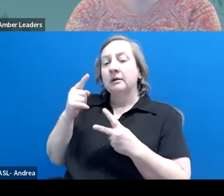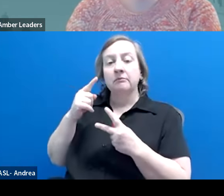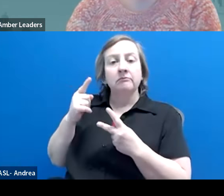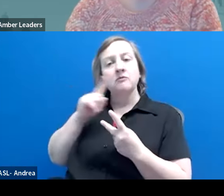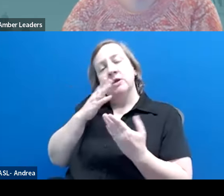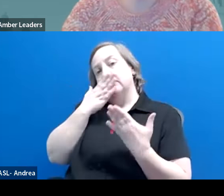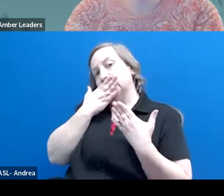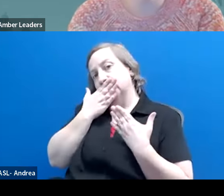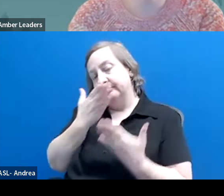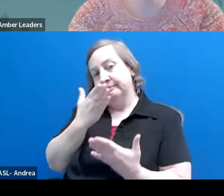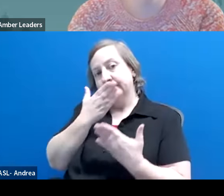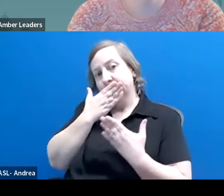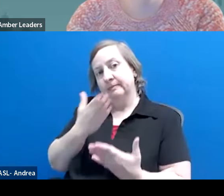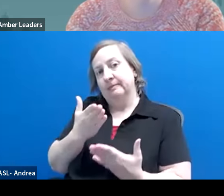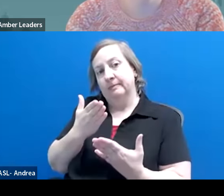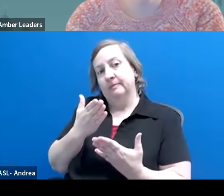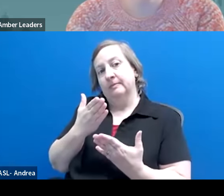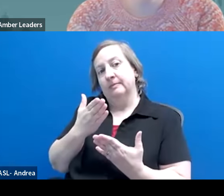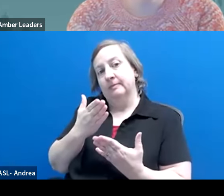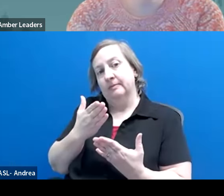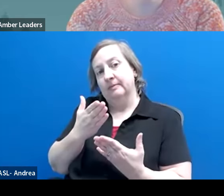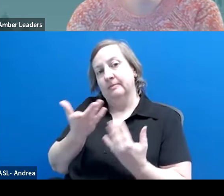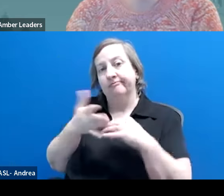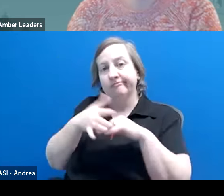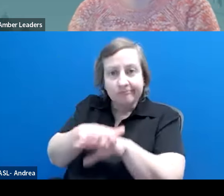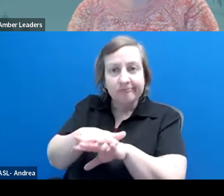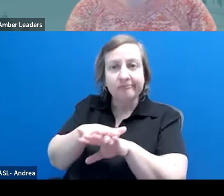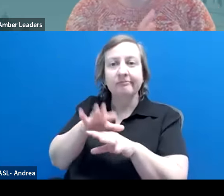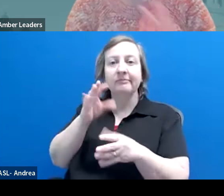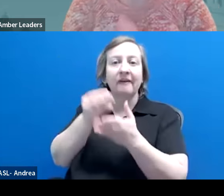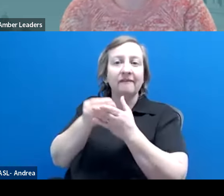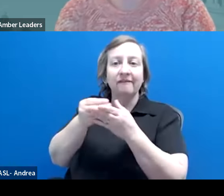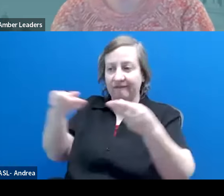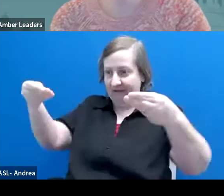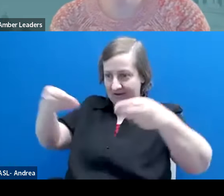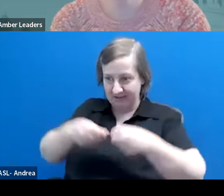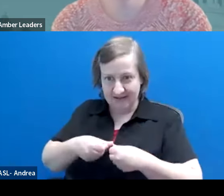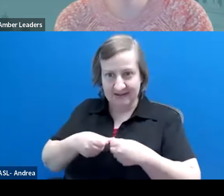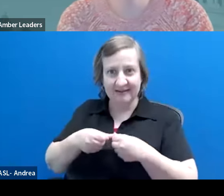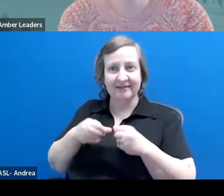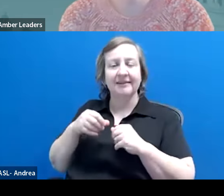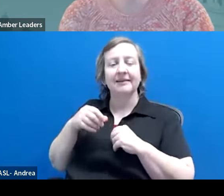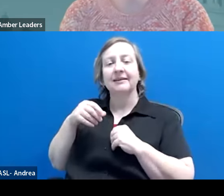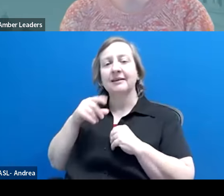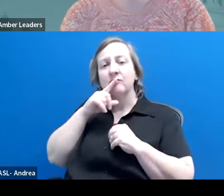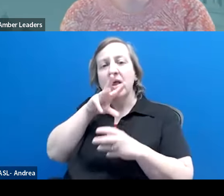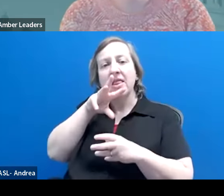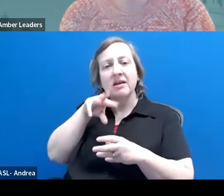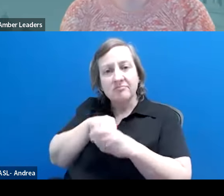appreciation for braided funding, blended funding, whatever kind of term you want to use for it, and really being inclusive